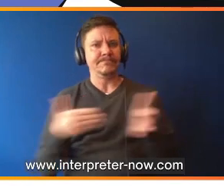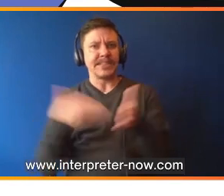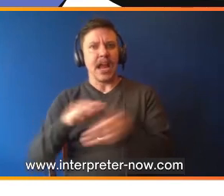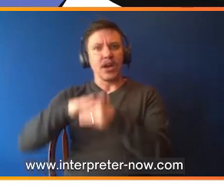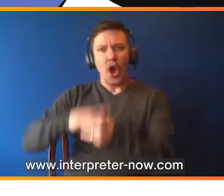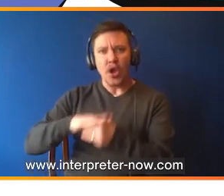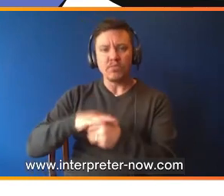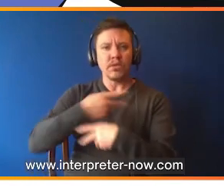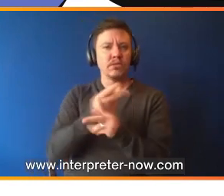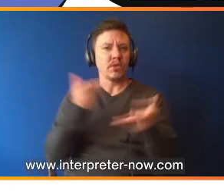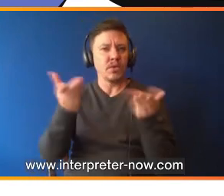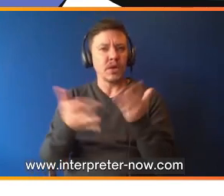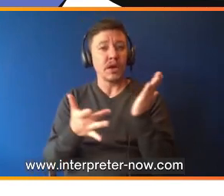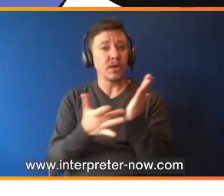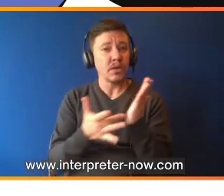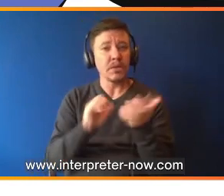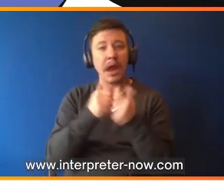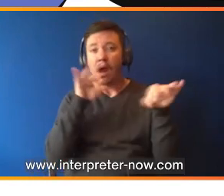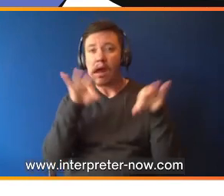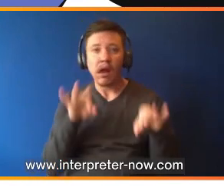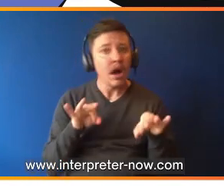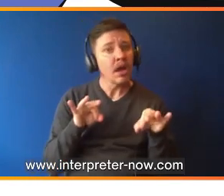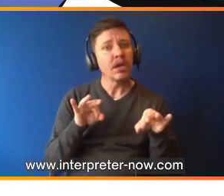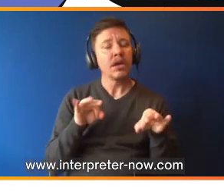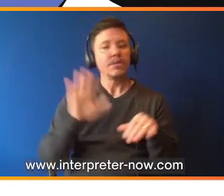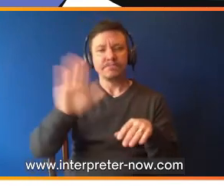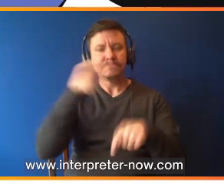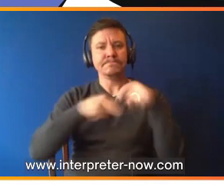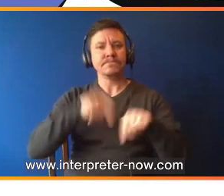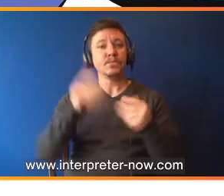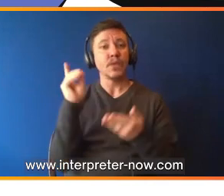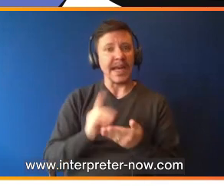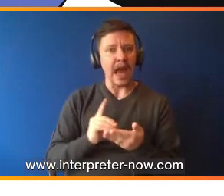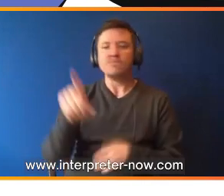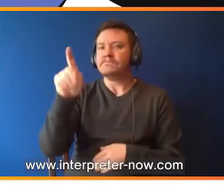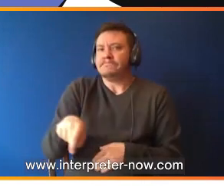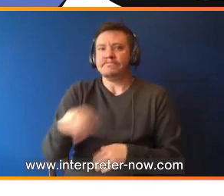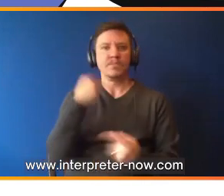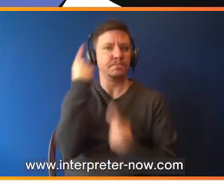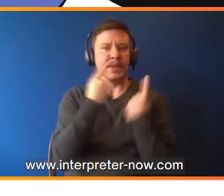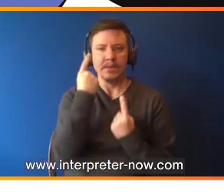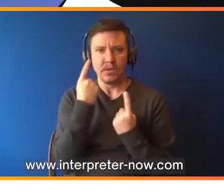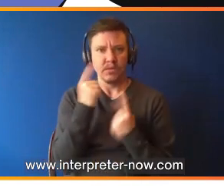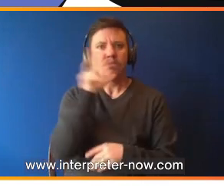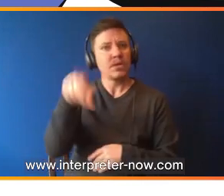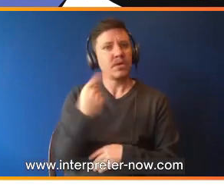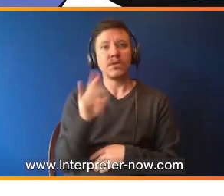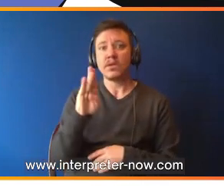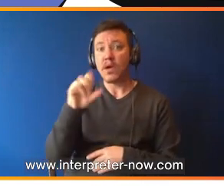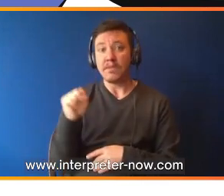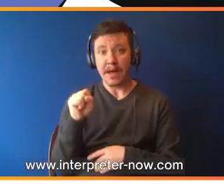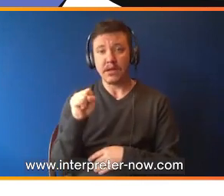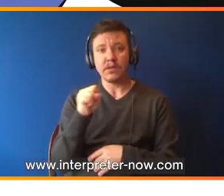to within a team? How can we start to, for instance, look at the objectives and maybe the workflows and processes and how